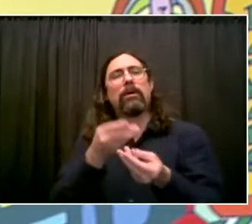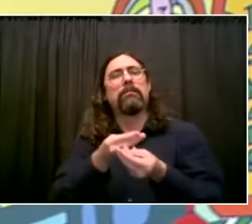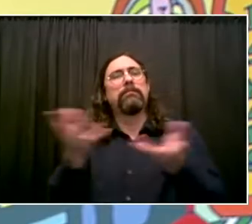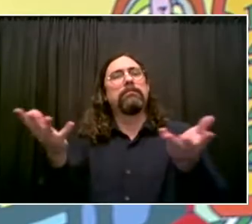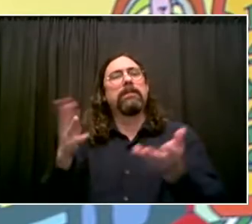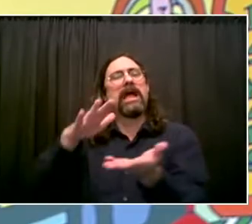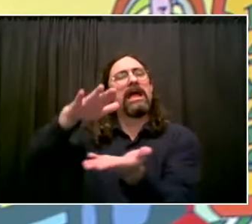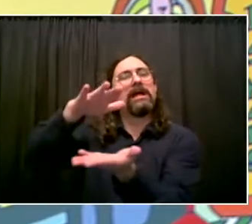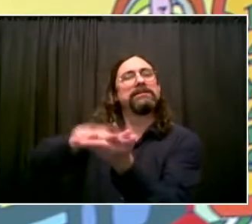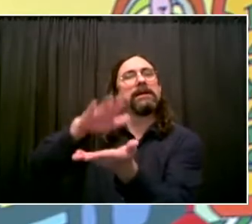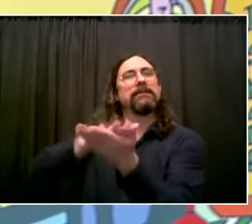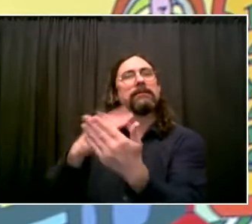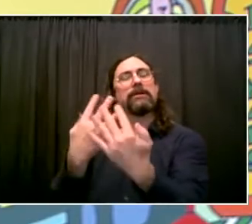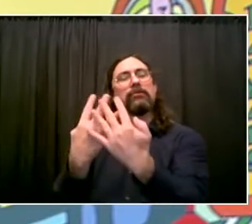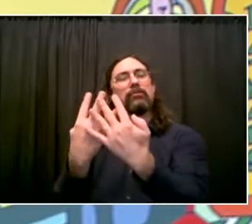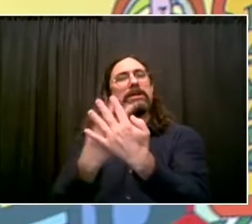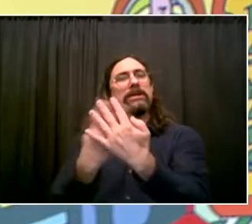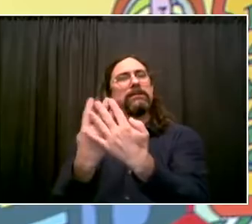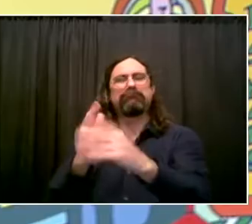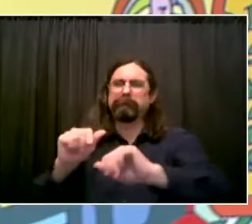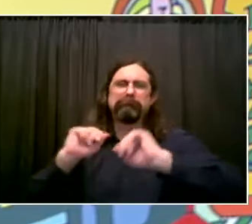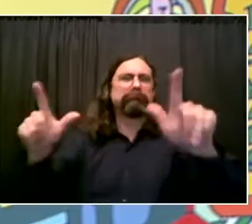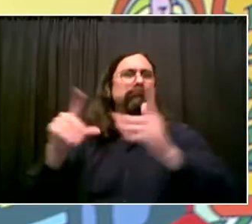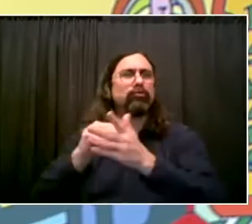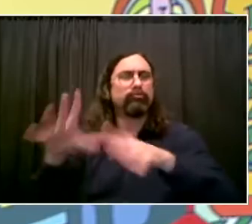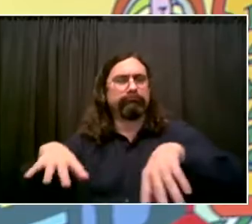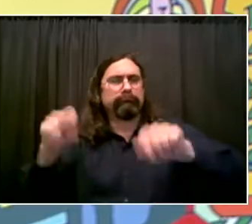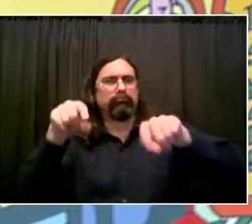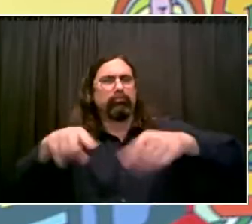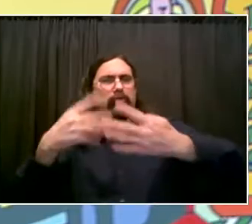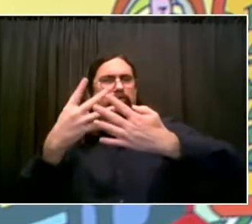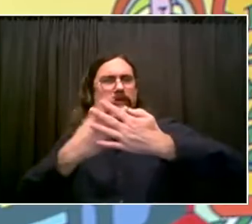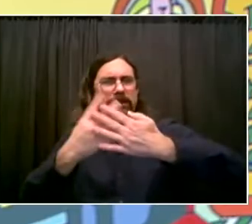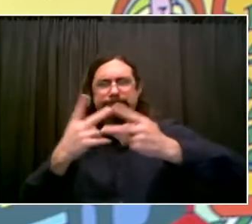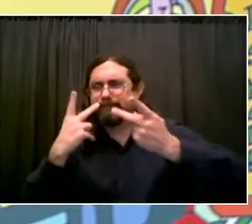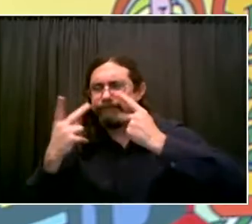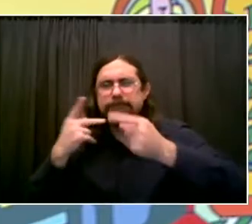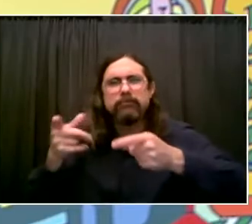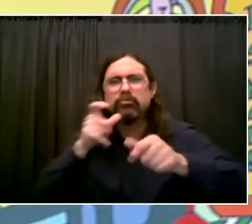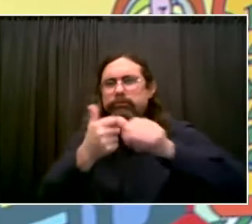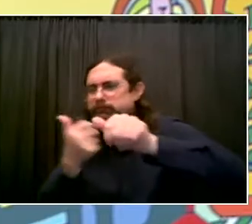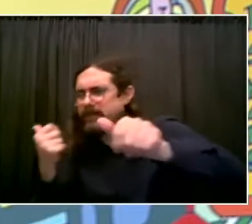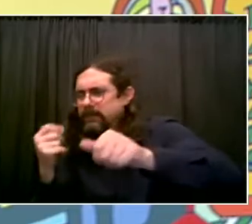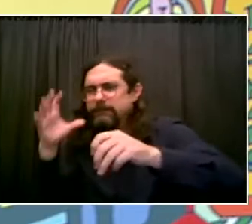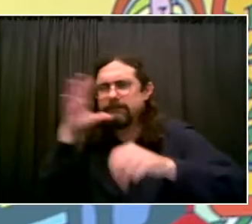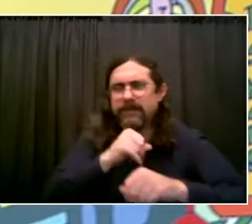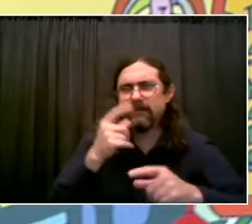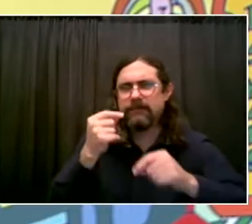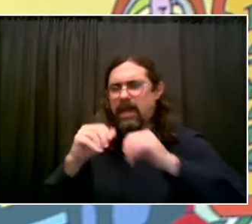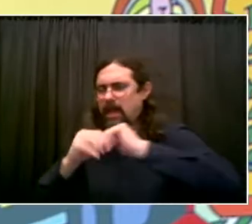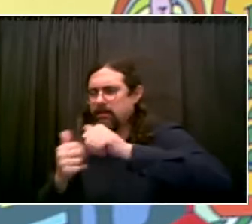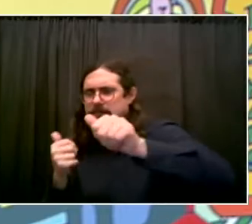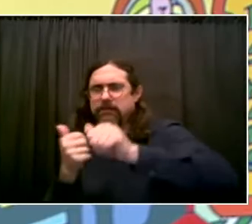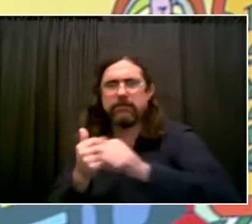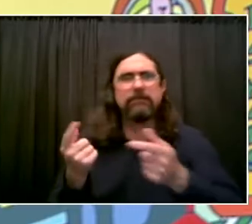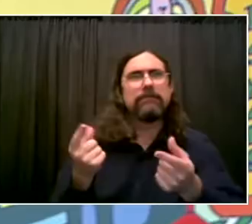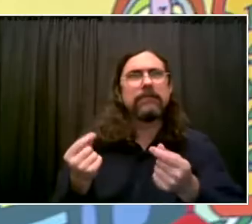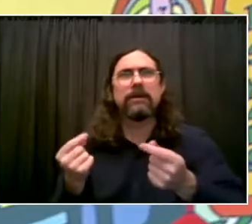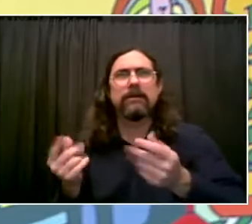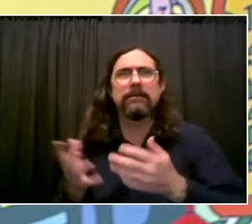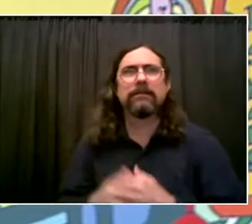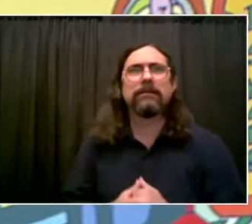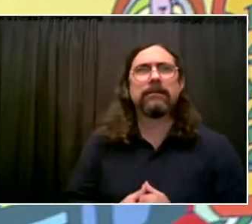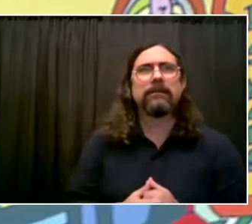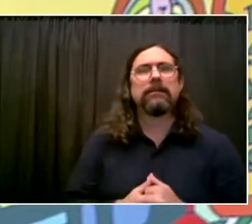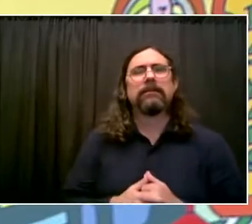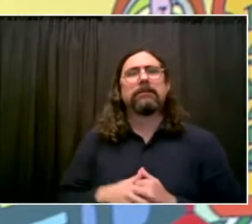a phoenix rises, and this is going to be an approach that really helps New York City public schools move forward and bring our kids forward. And with